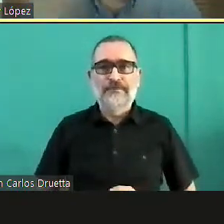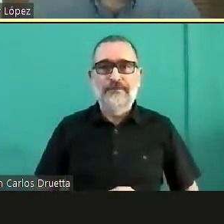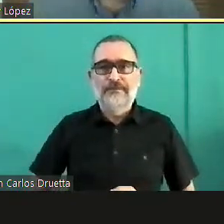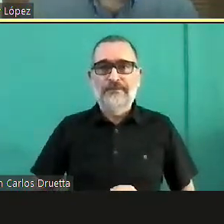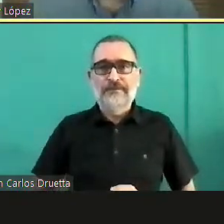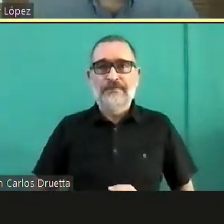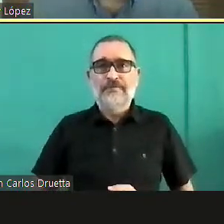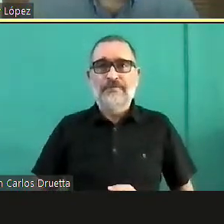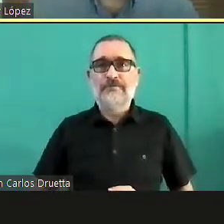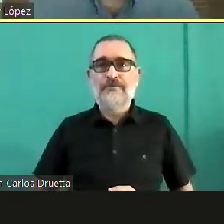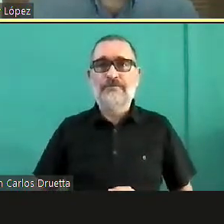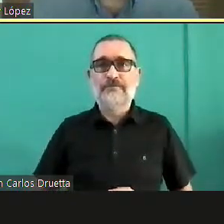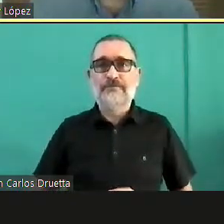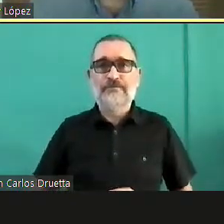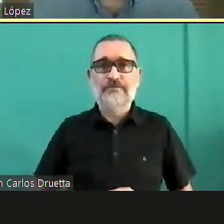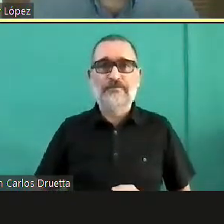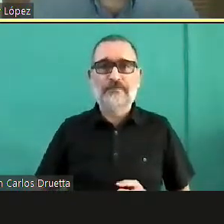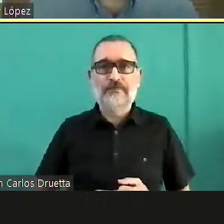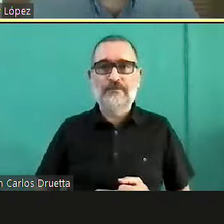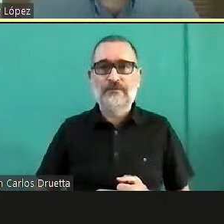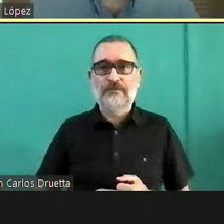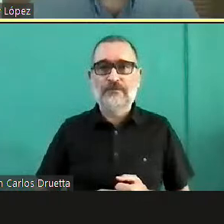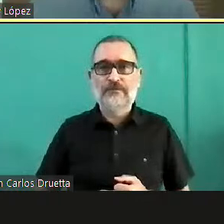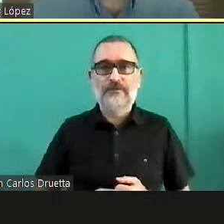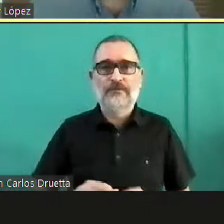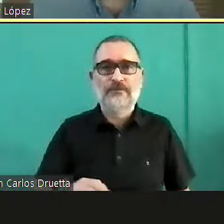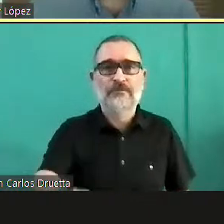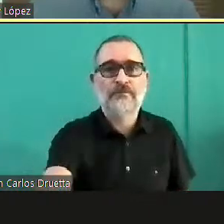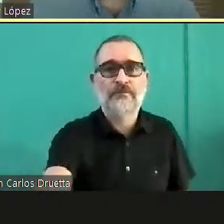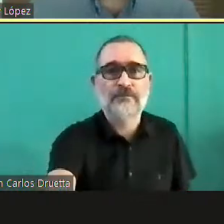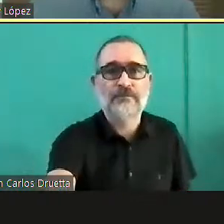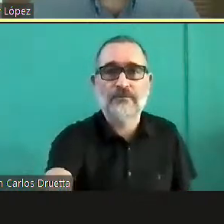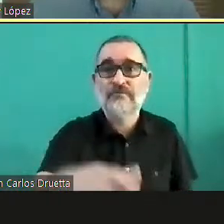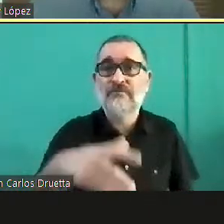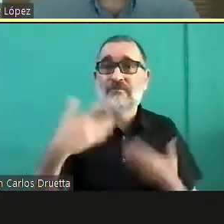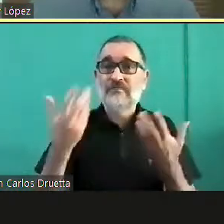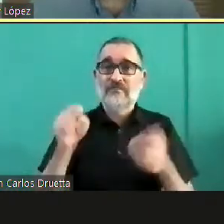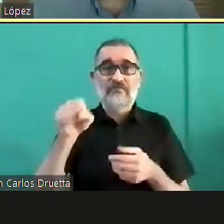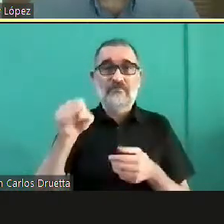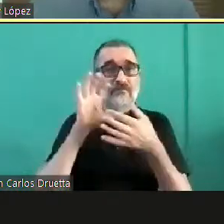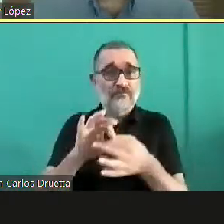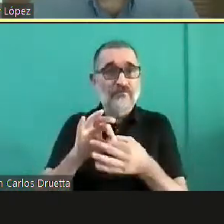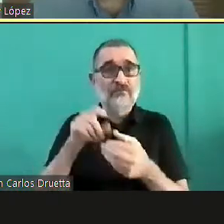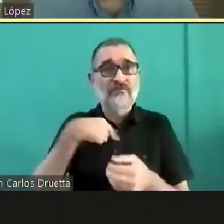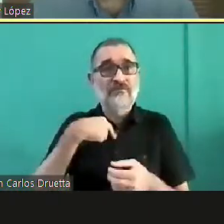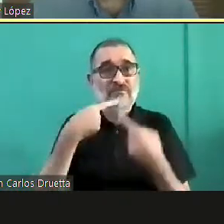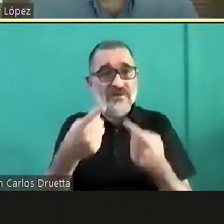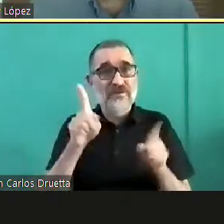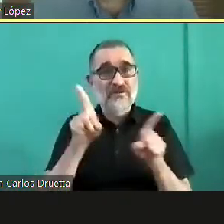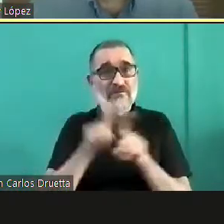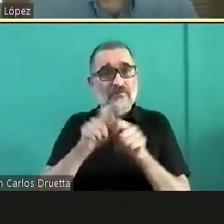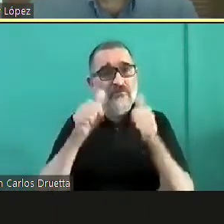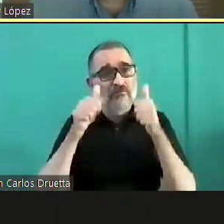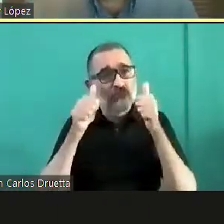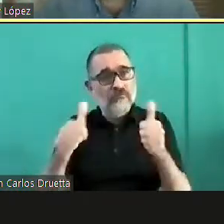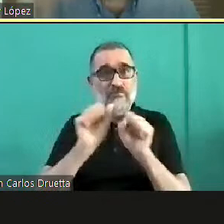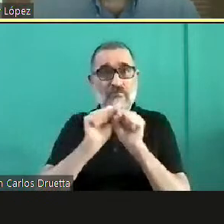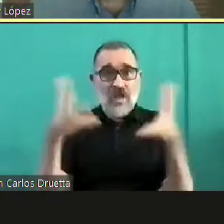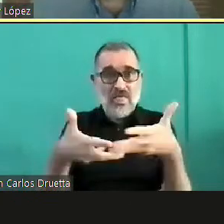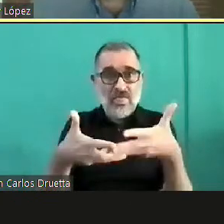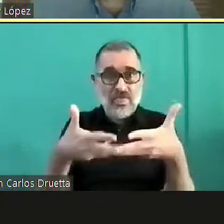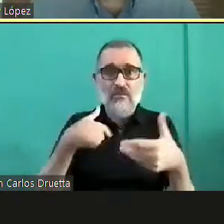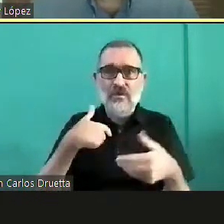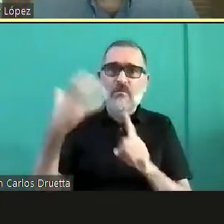labels. And with this, we have the guidelines and the PAHO and